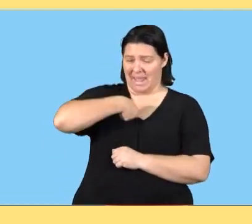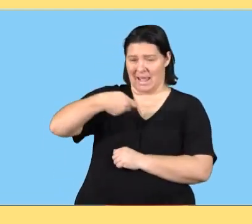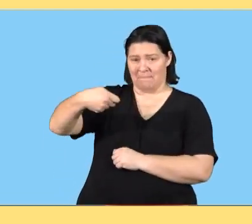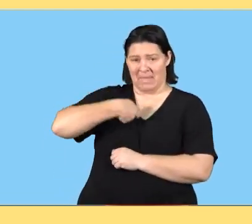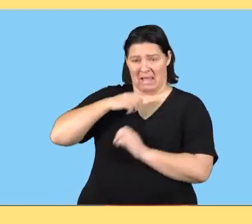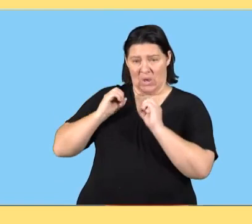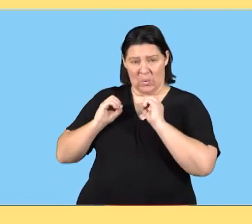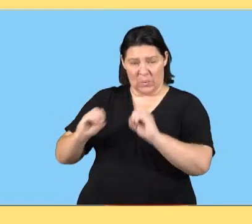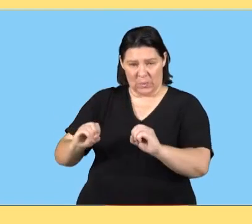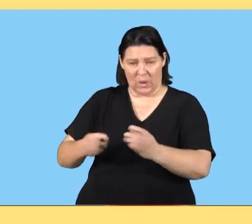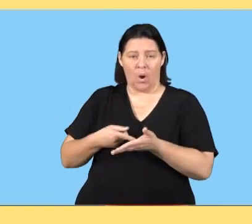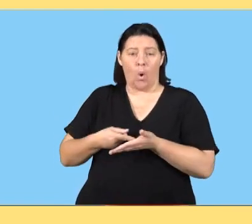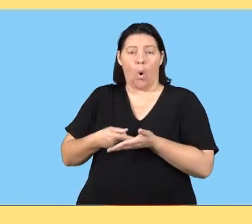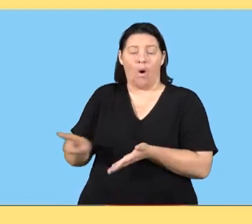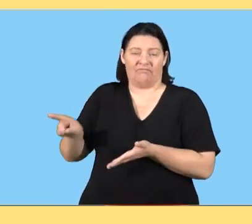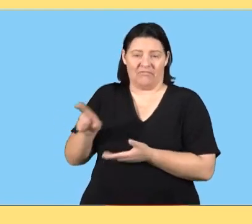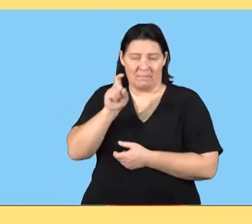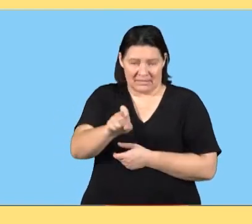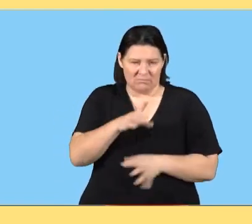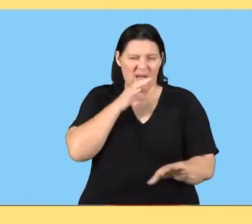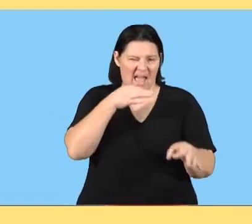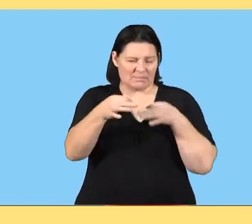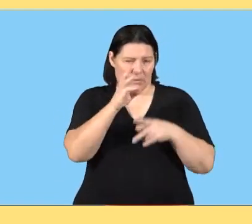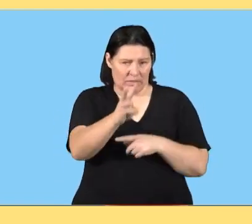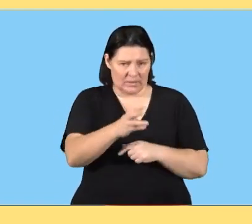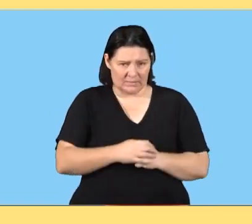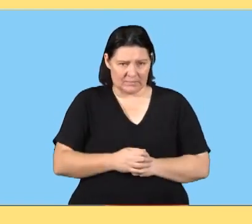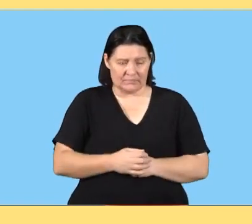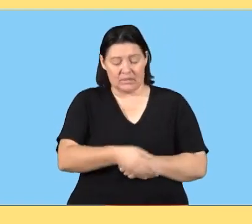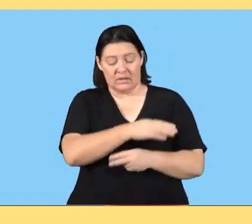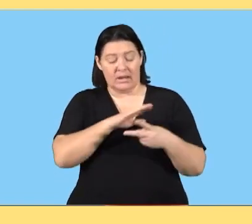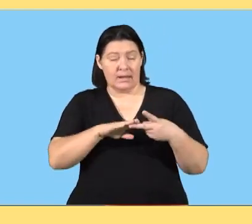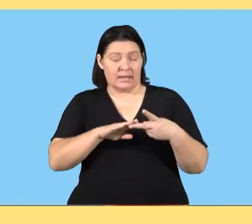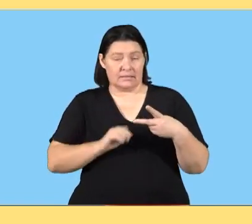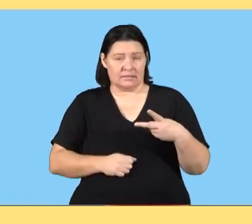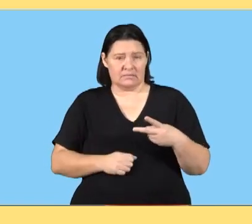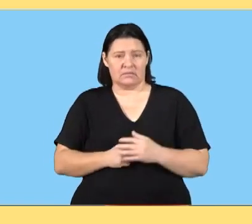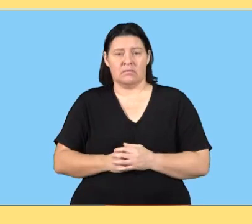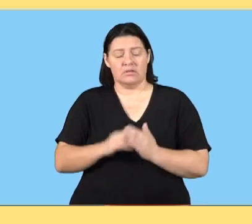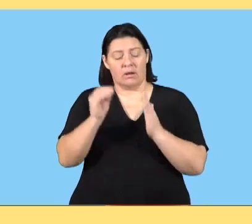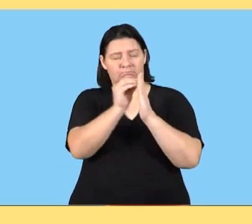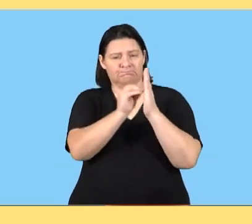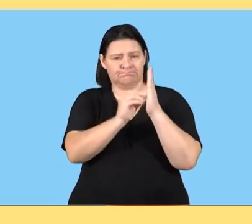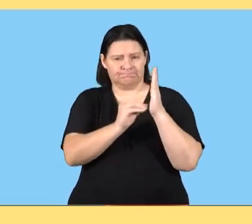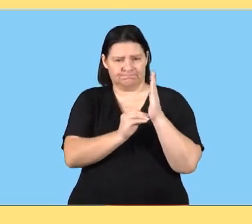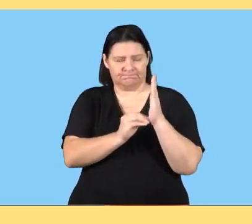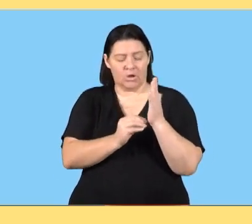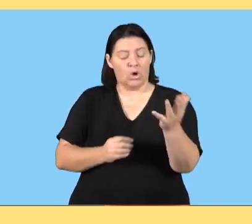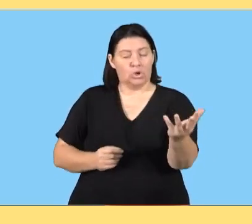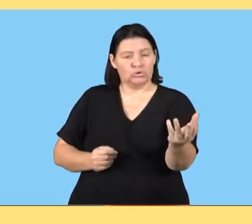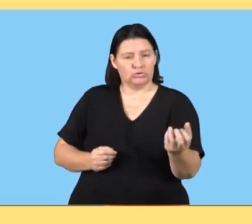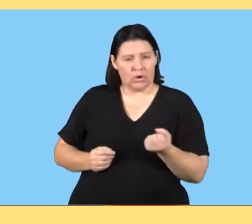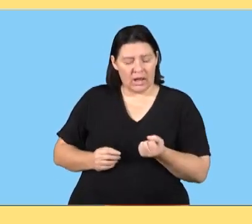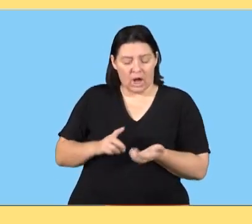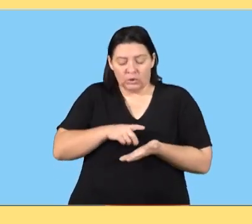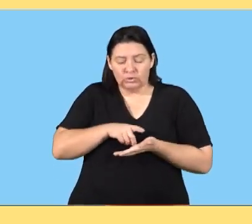debts written off. I will explain what that is. The next one is to record drawings